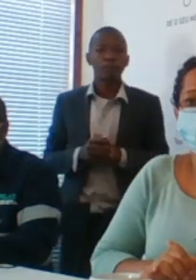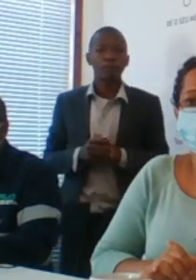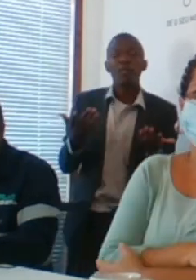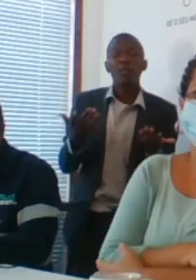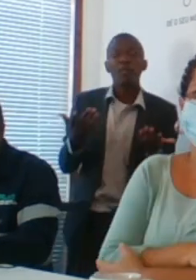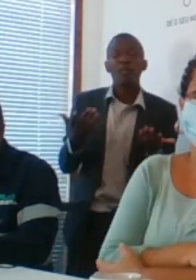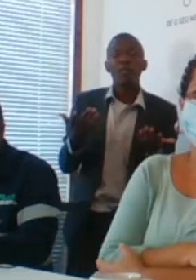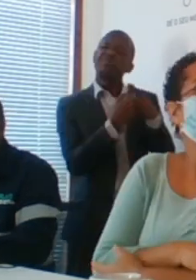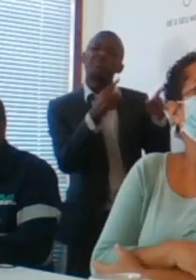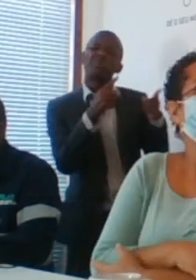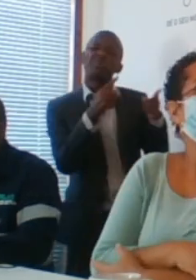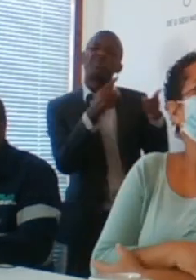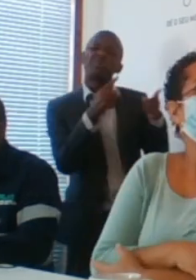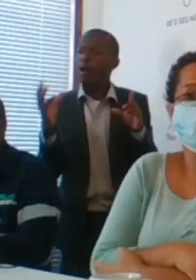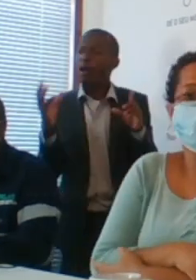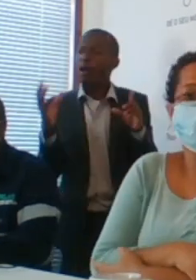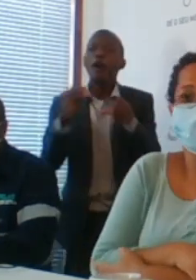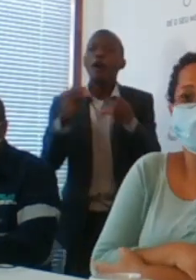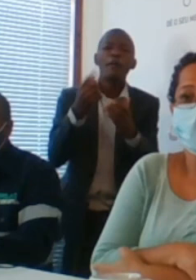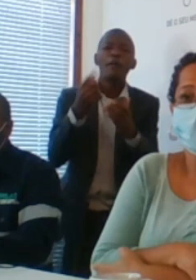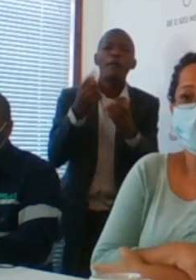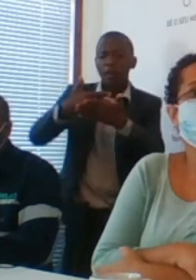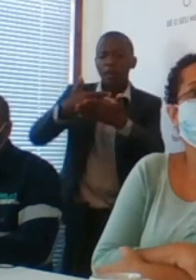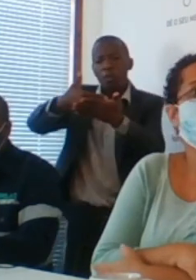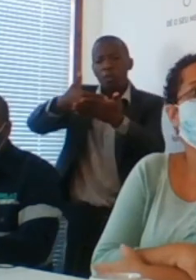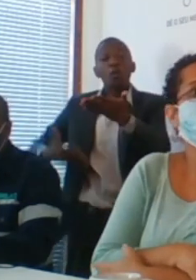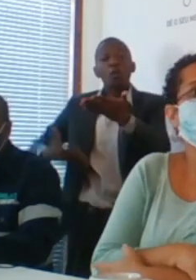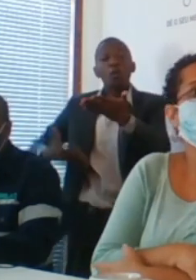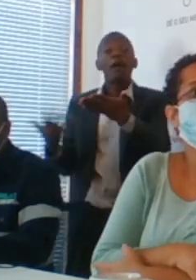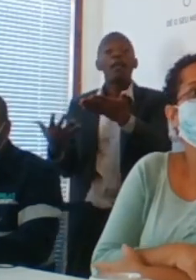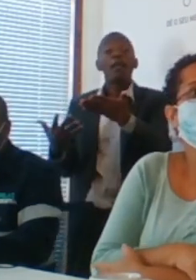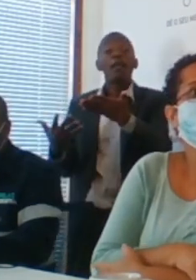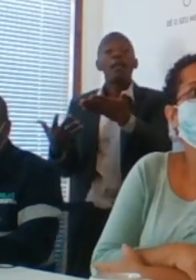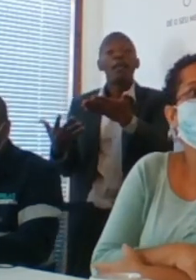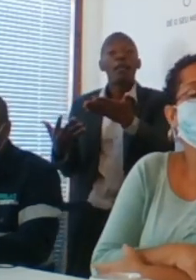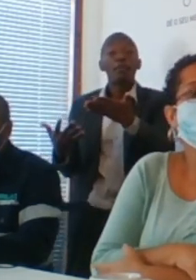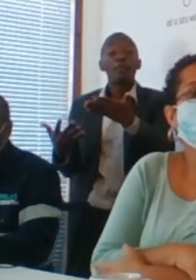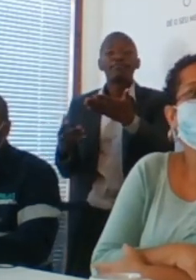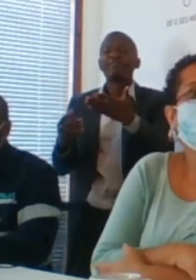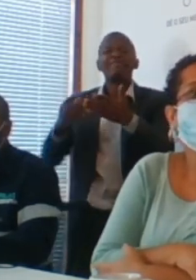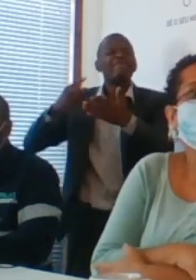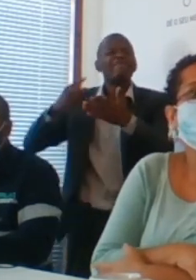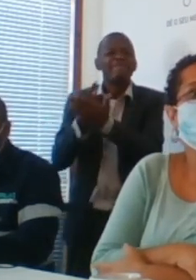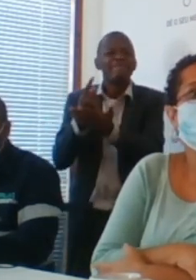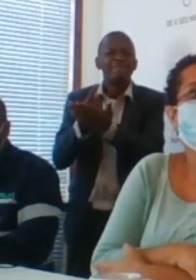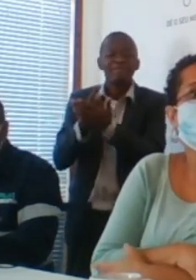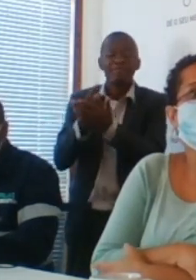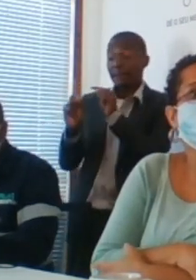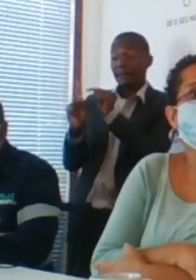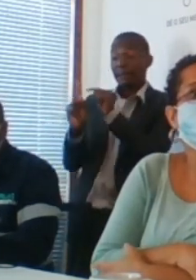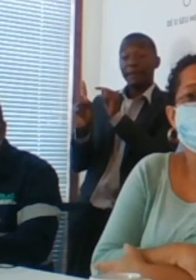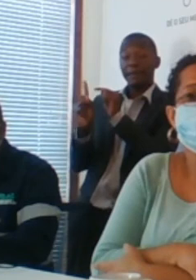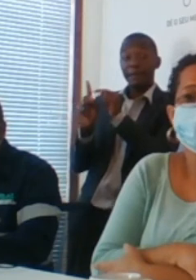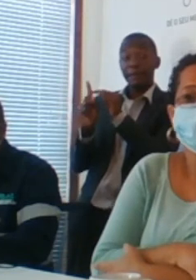for granting the vocational training scholarship, the main requirements are as follows: be